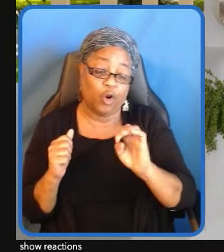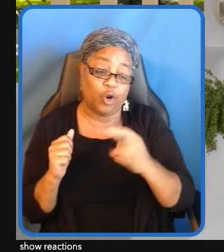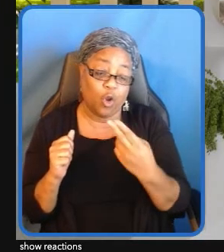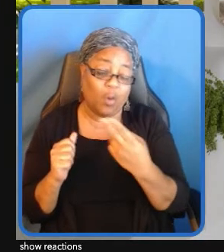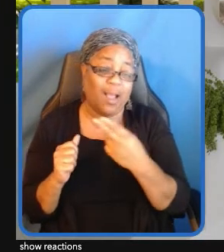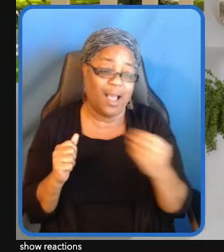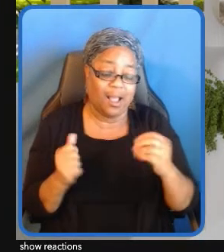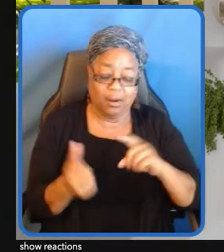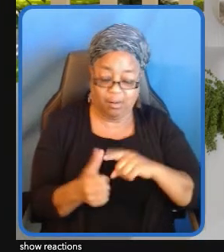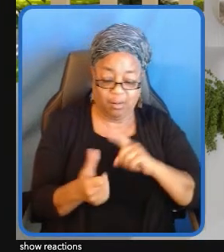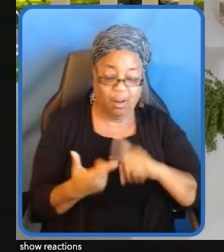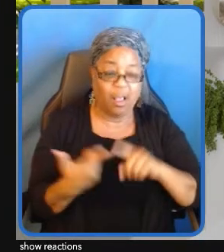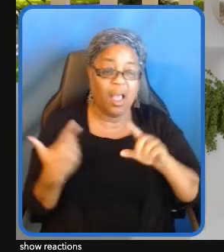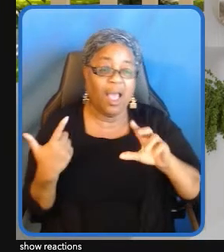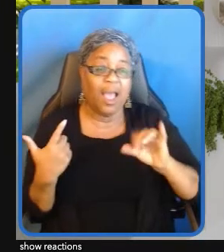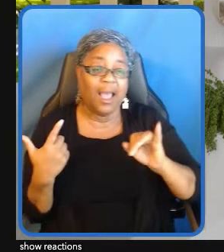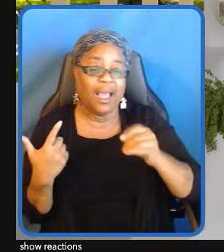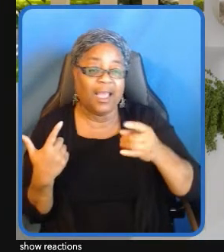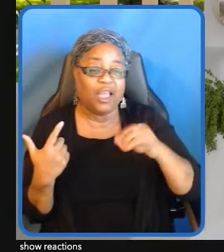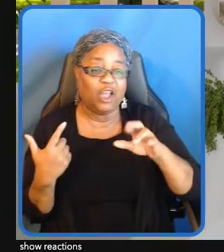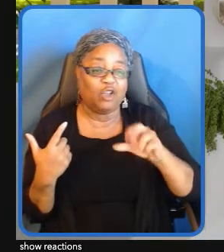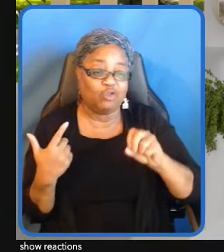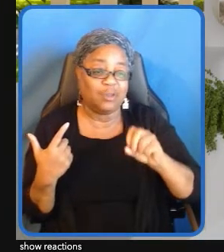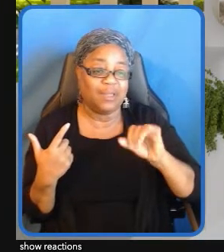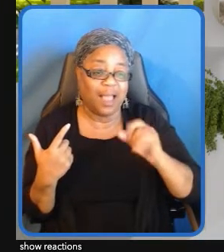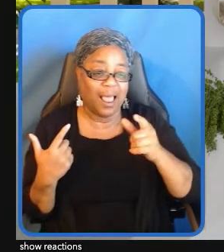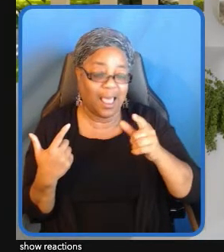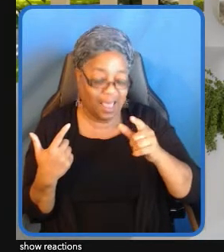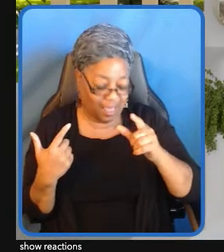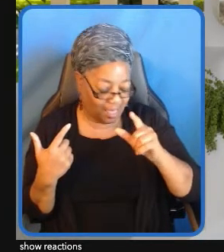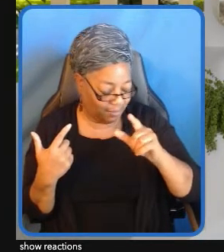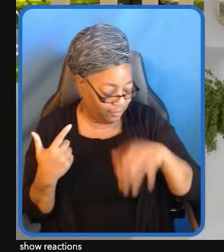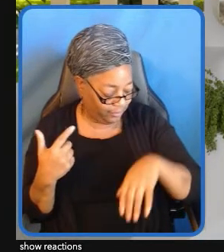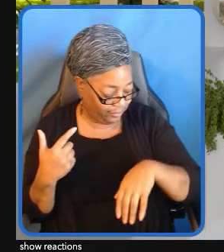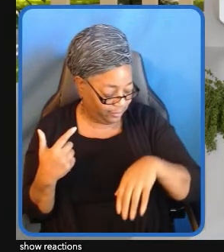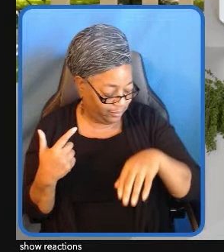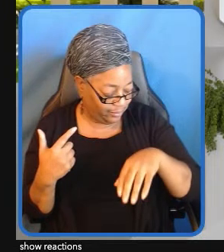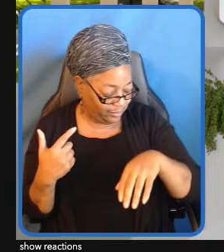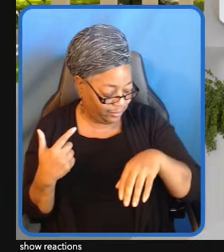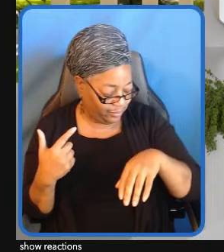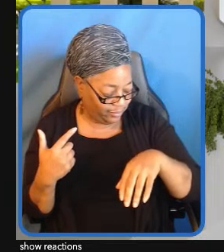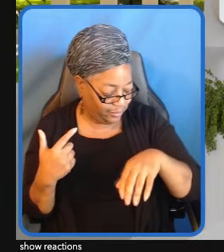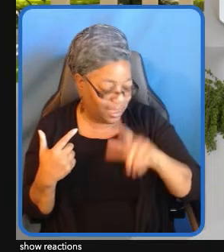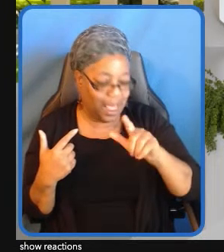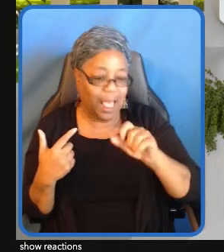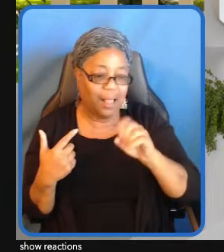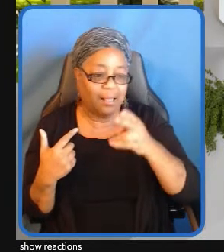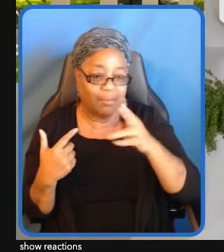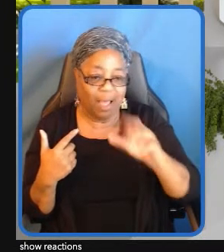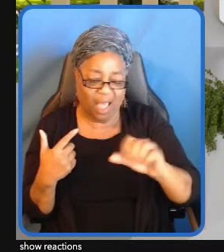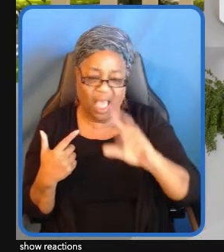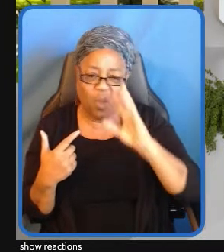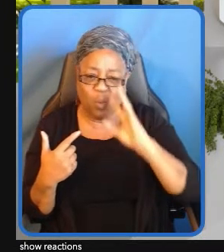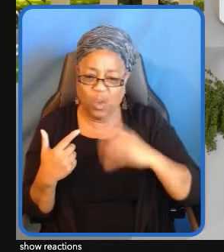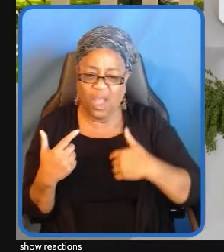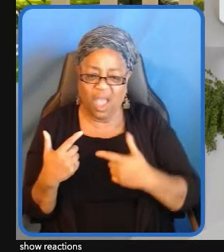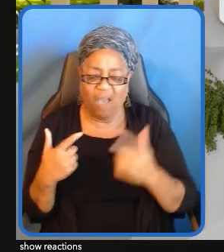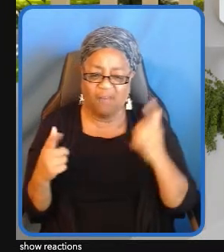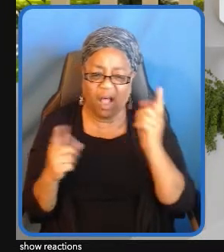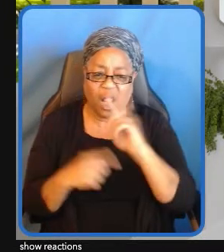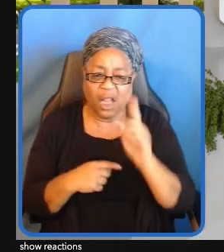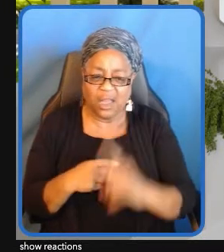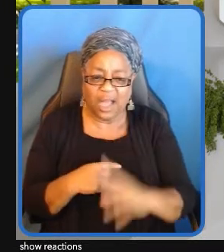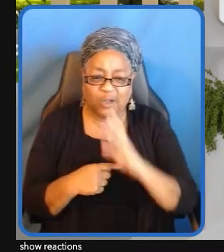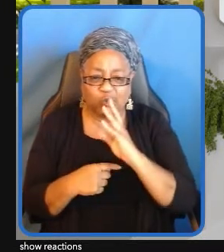from Google, PwC, Spotify, Workday, and Uber. We also have amazing lightning talks, as well as poetry and